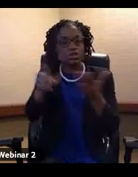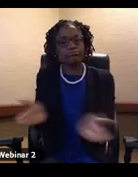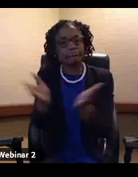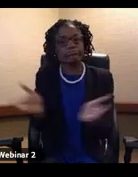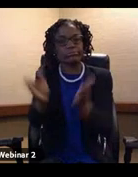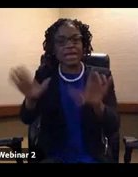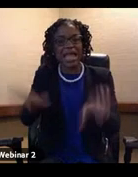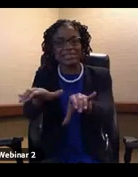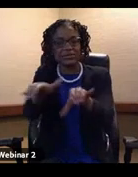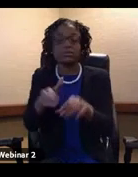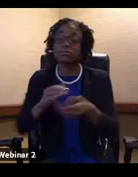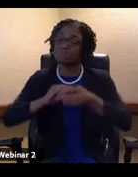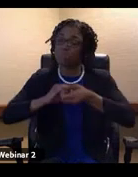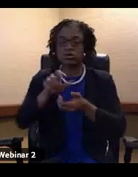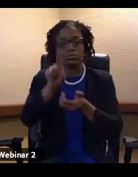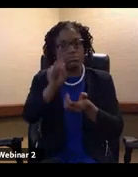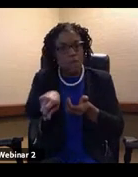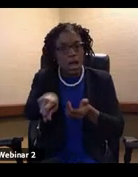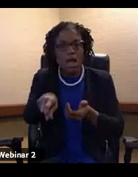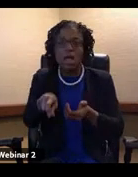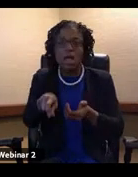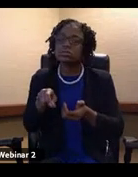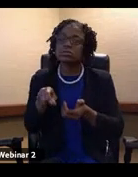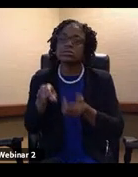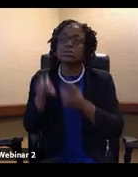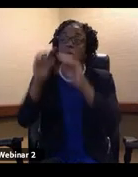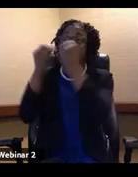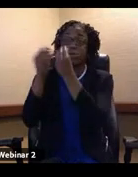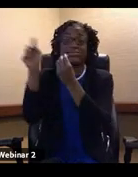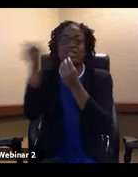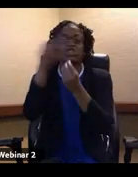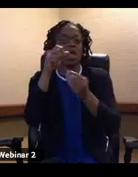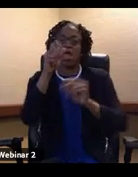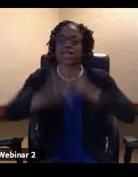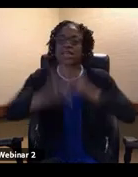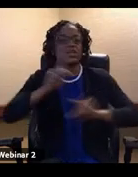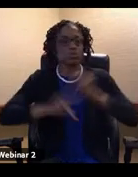activities. Partners must be organizations and not individuals.